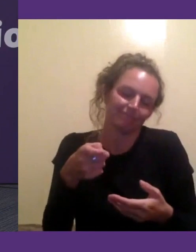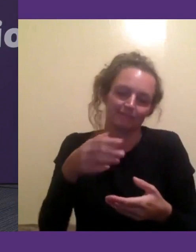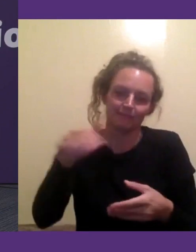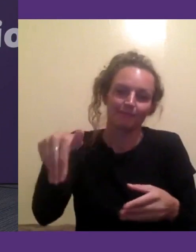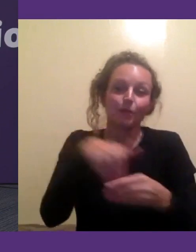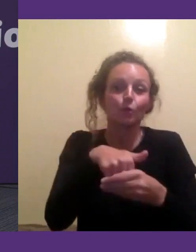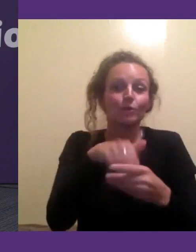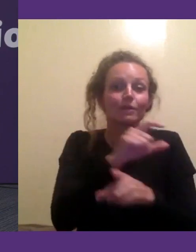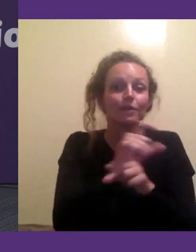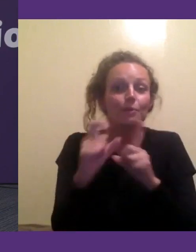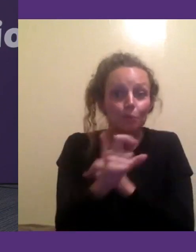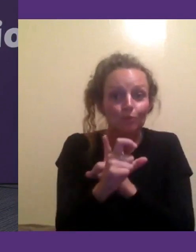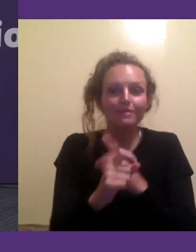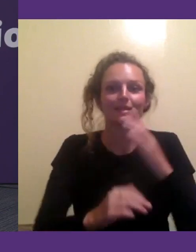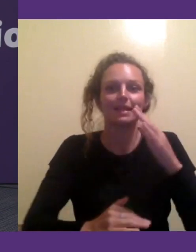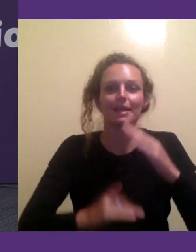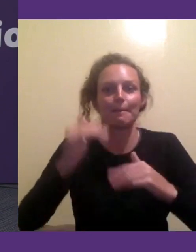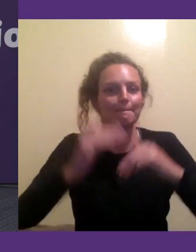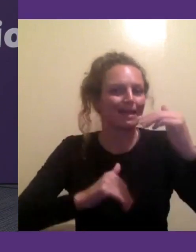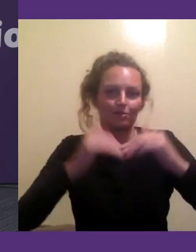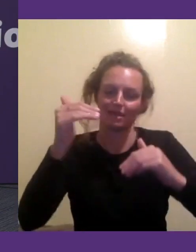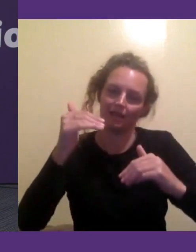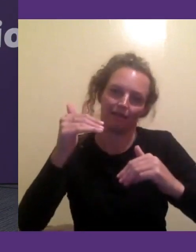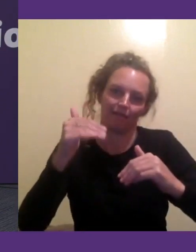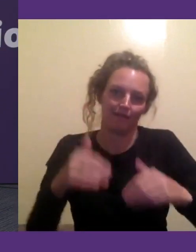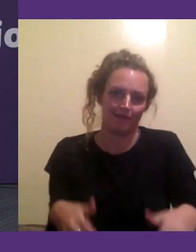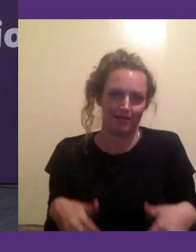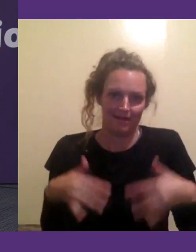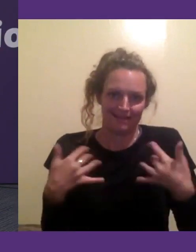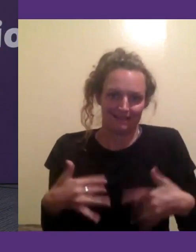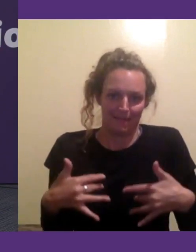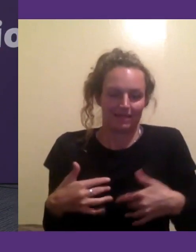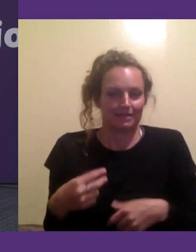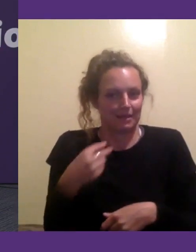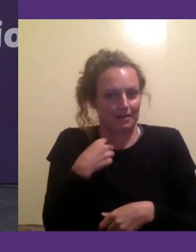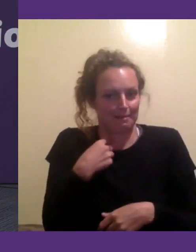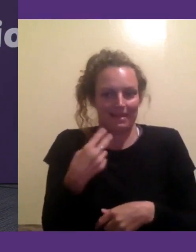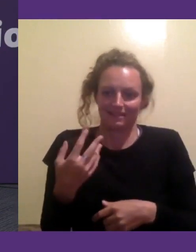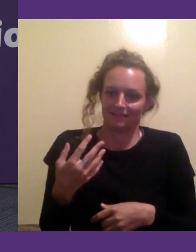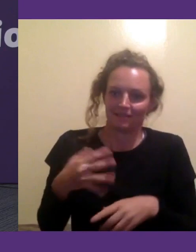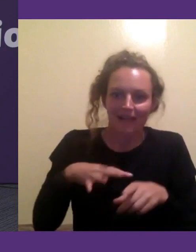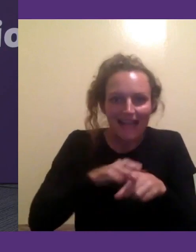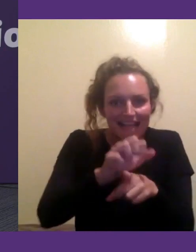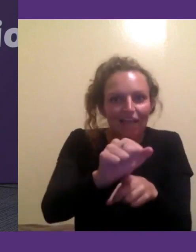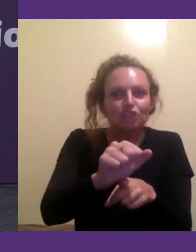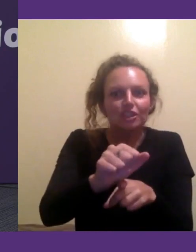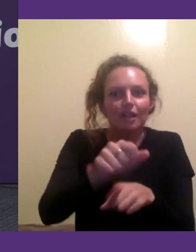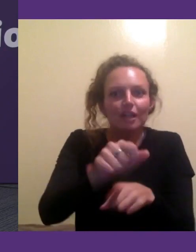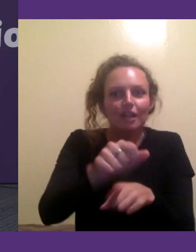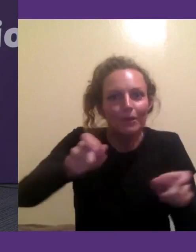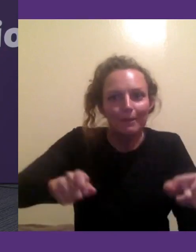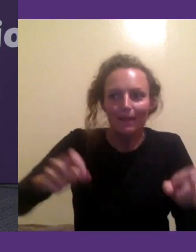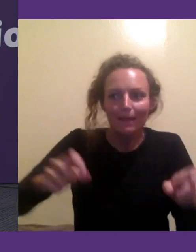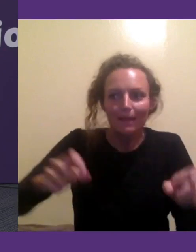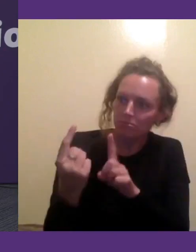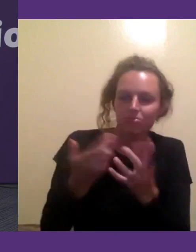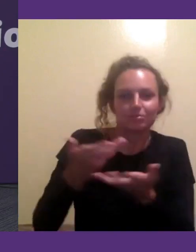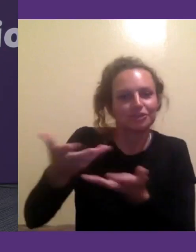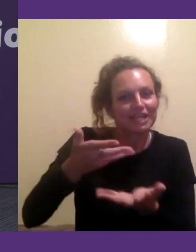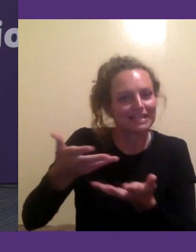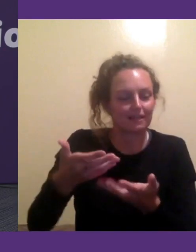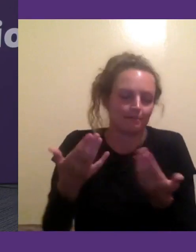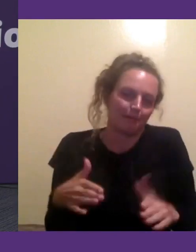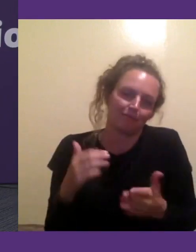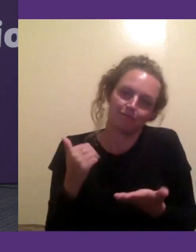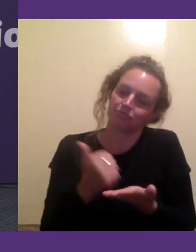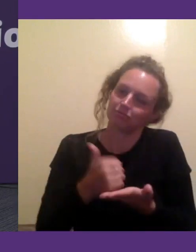up and seeing people. You do miss that, but it's fantastic that you've done that. So thank you so much. Absolutely. It's been a great chat. It's been to hear from you,